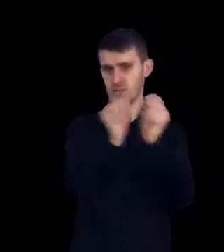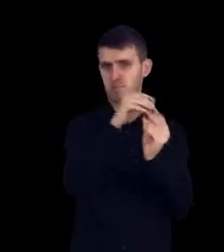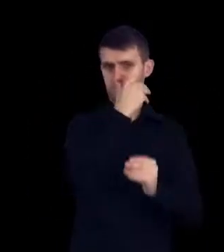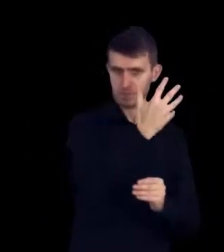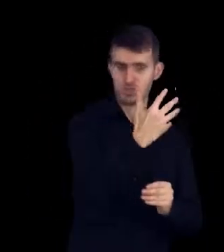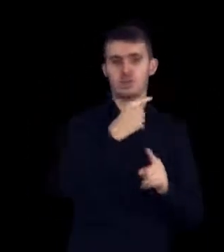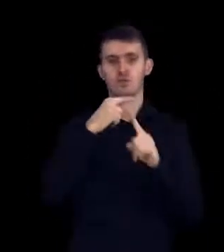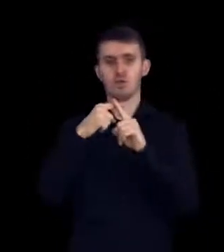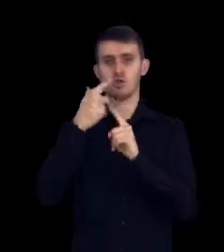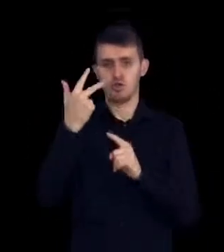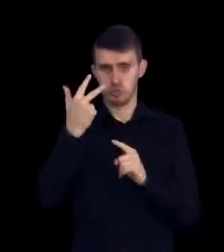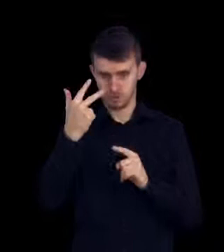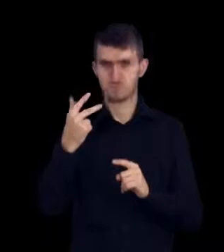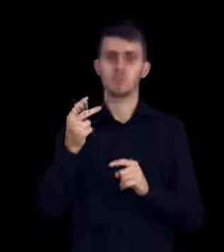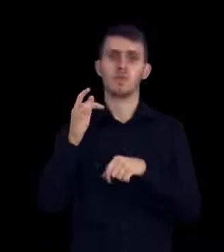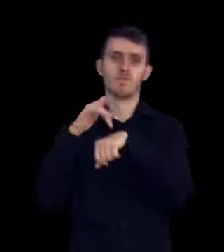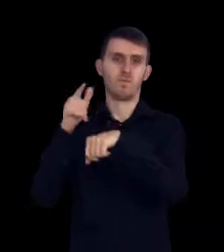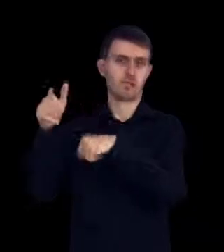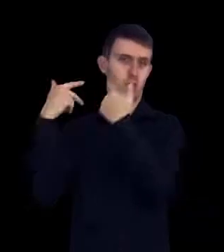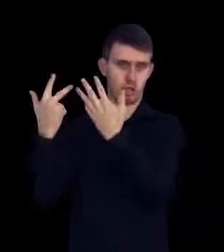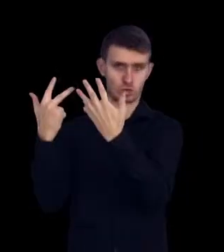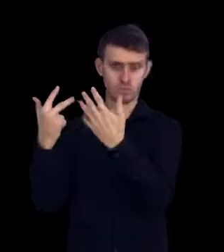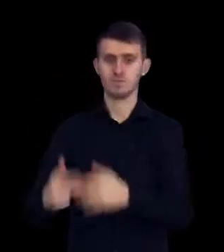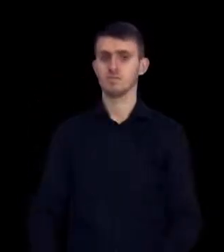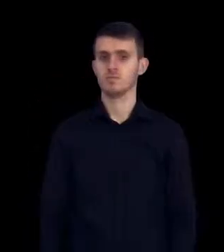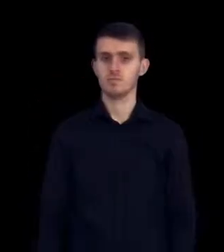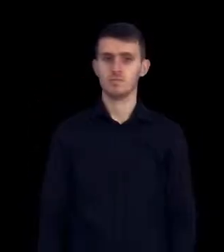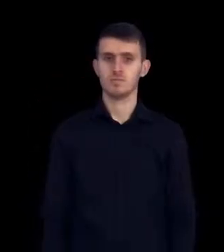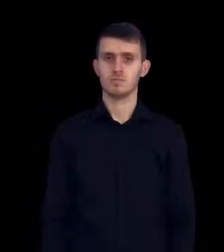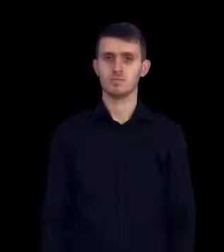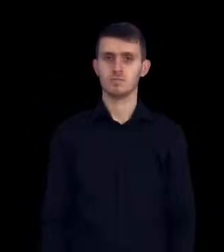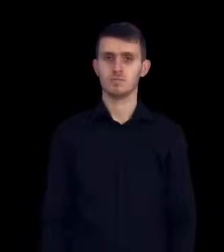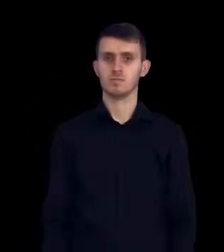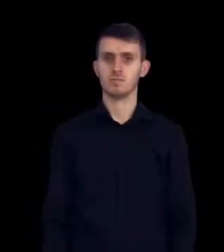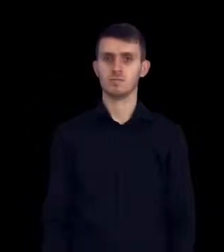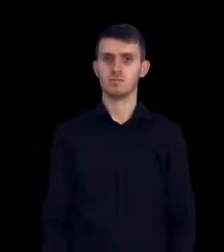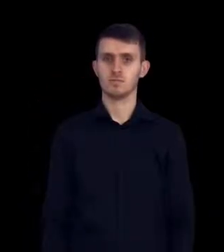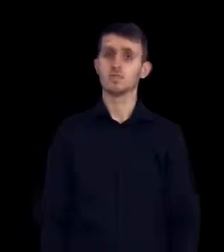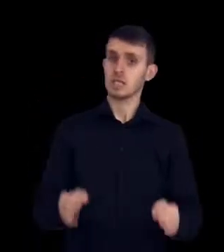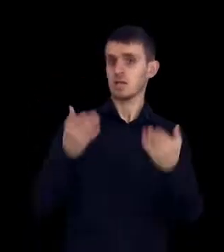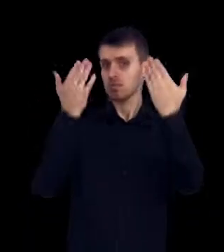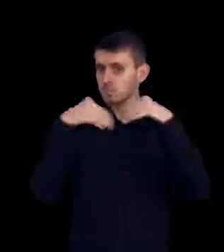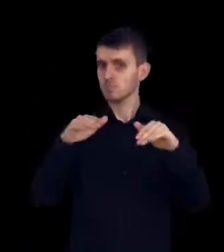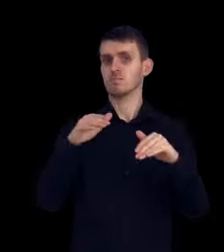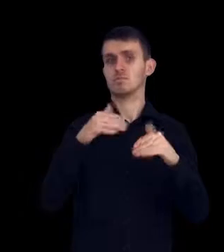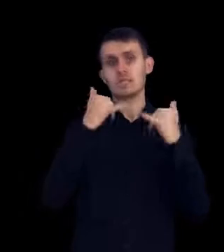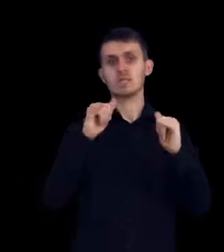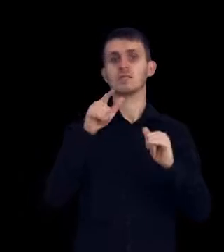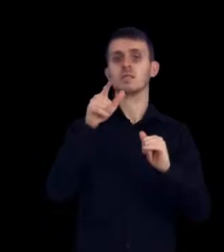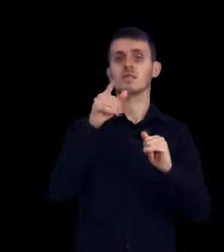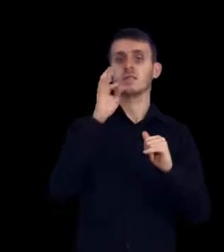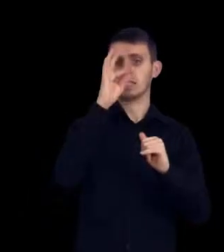3 and then This is clearly equal to this is equal to 8 now Let's do it When t is equ to